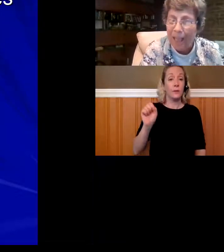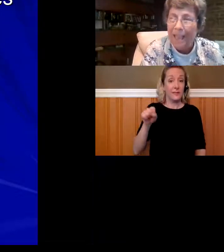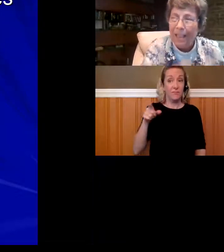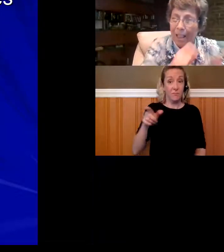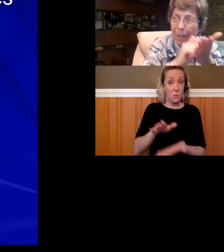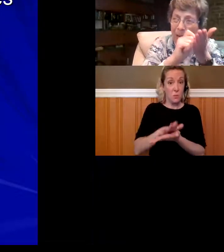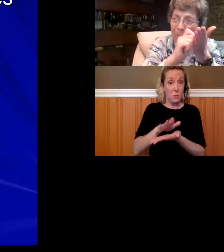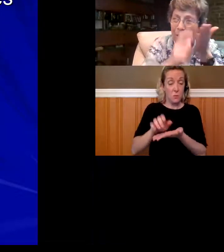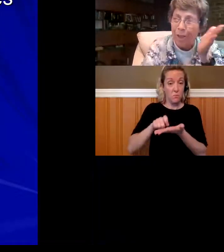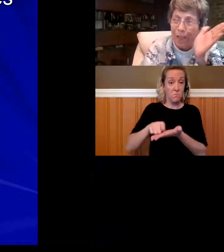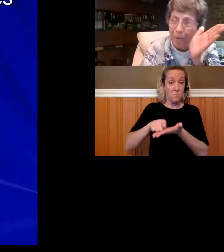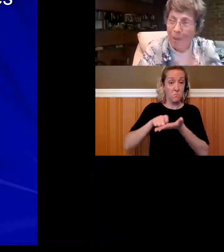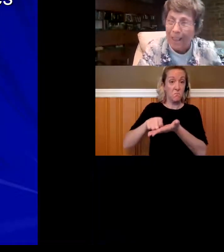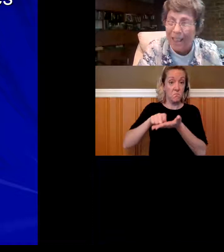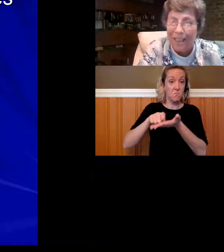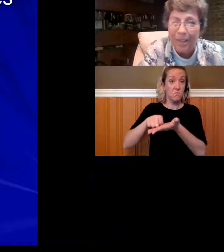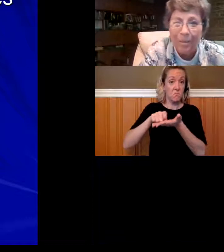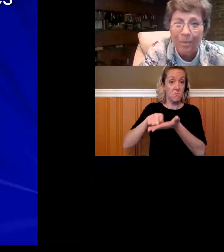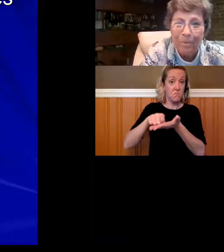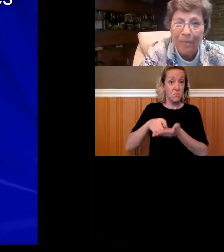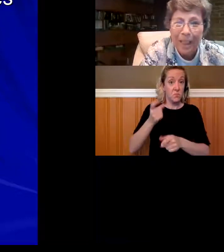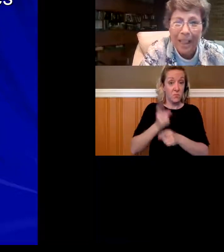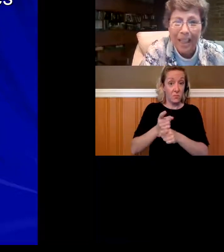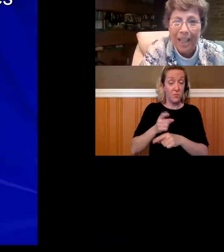to them, wasn't he? Yes. Any other?